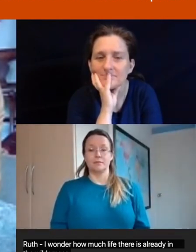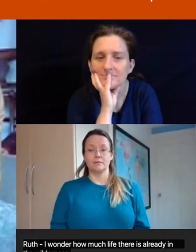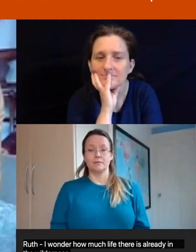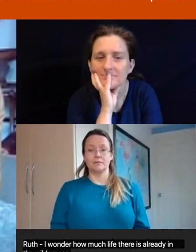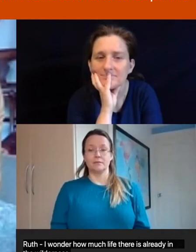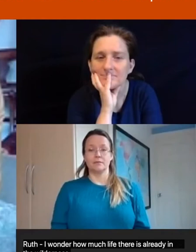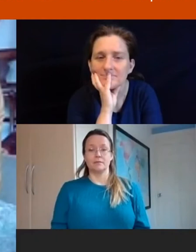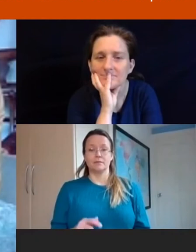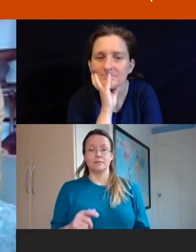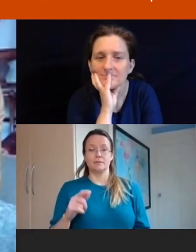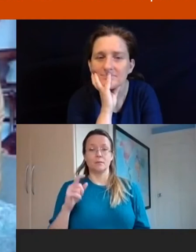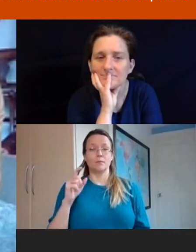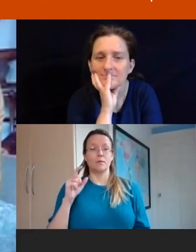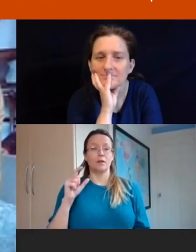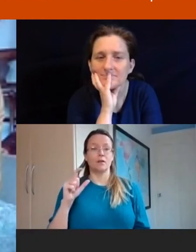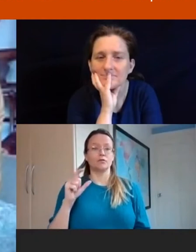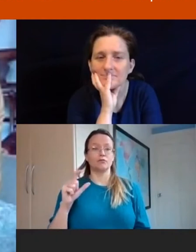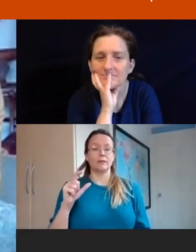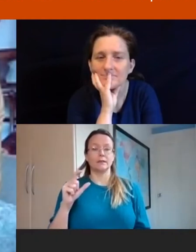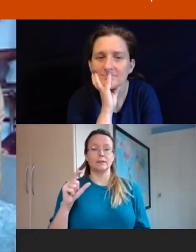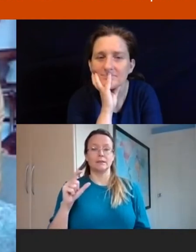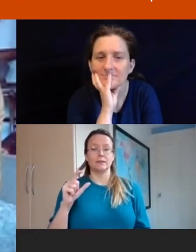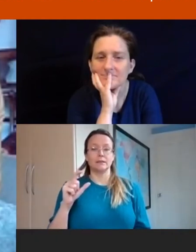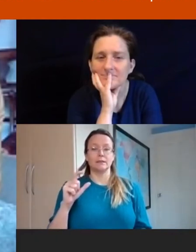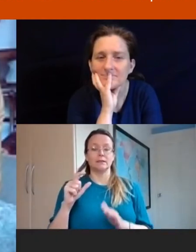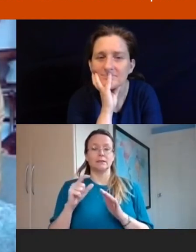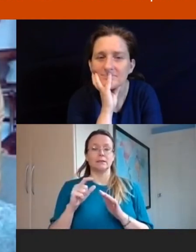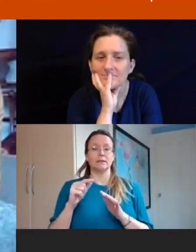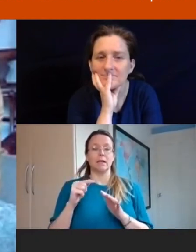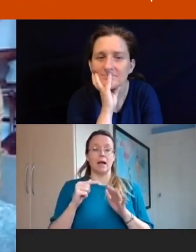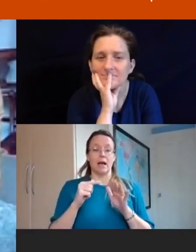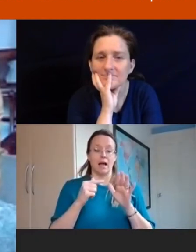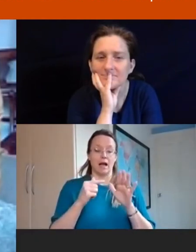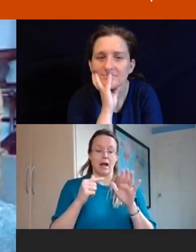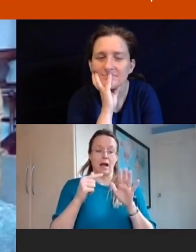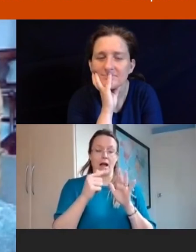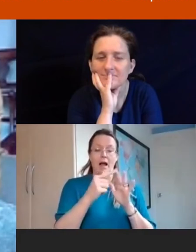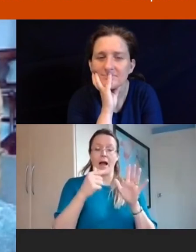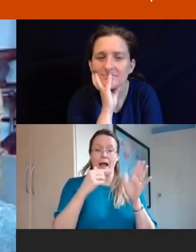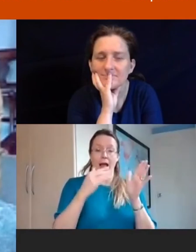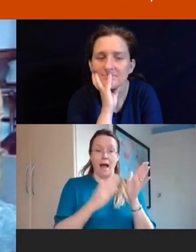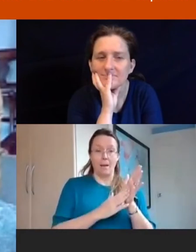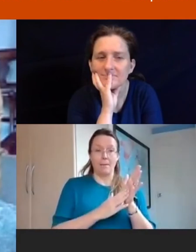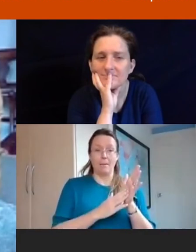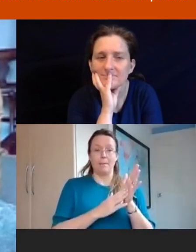Chris, I am the I am that I am becoming. And I wonder what I will become.